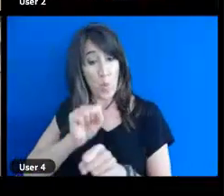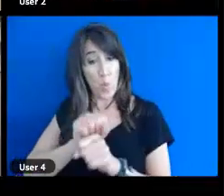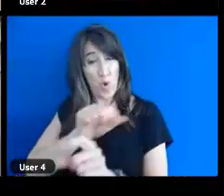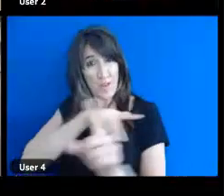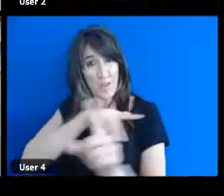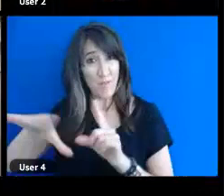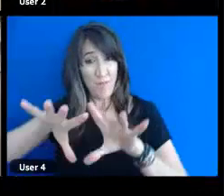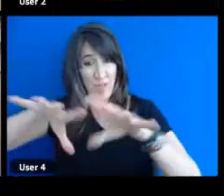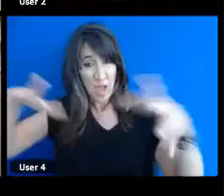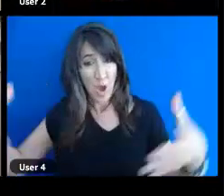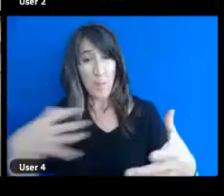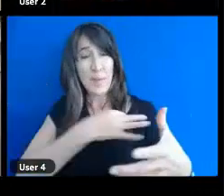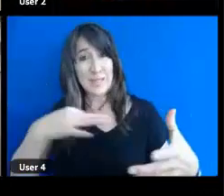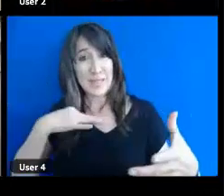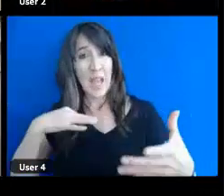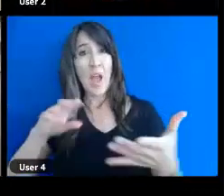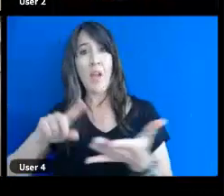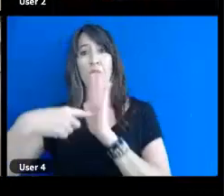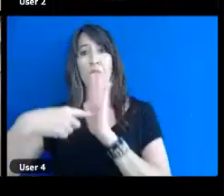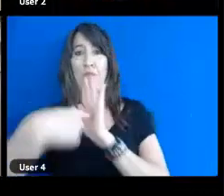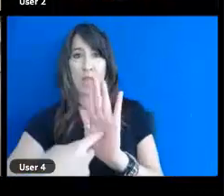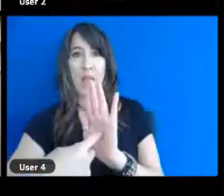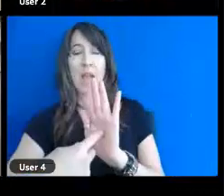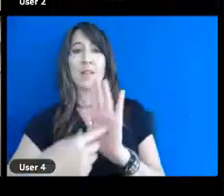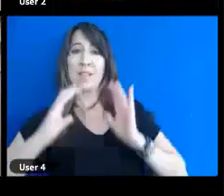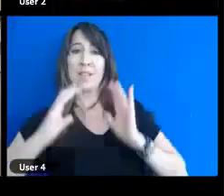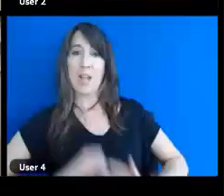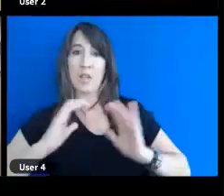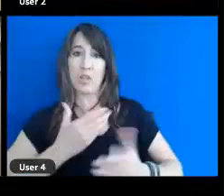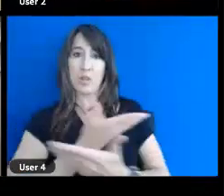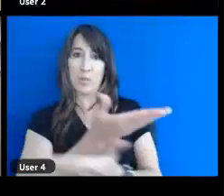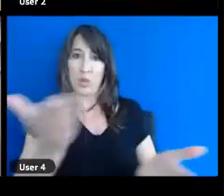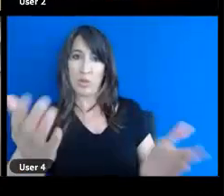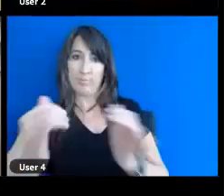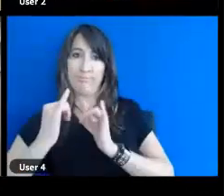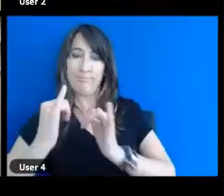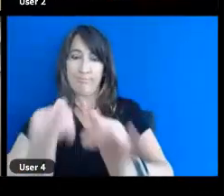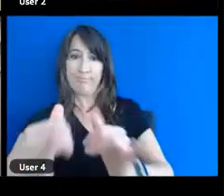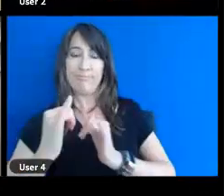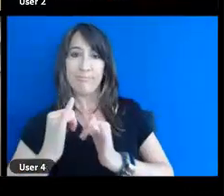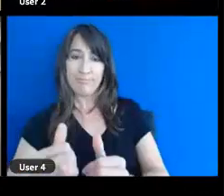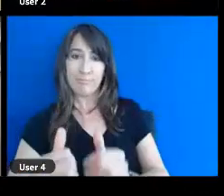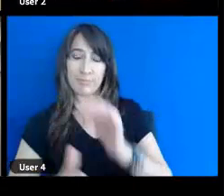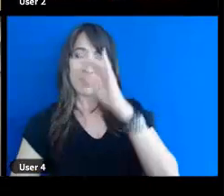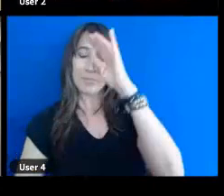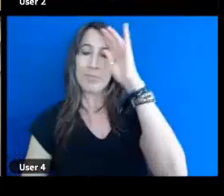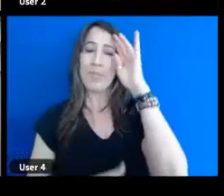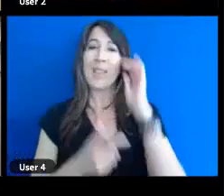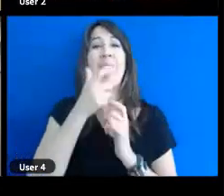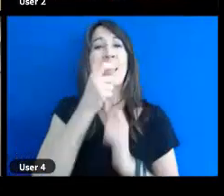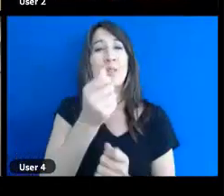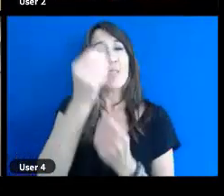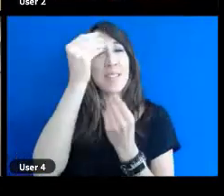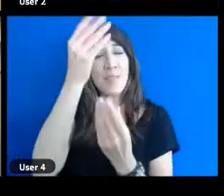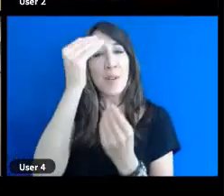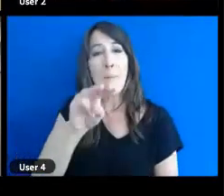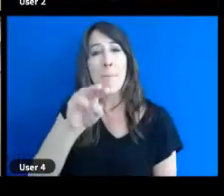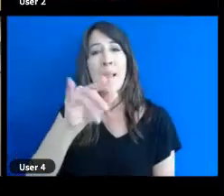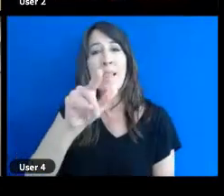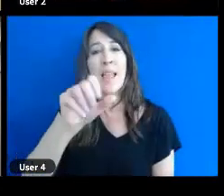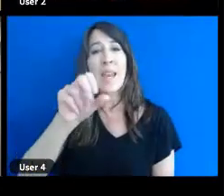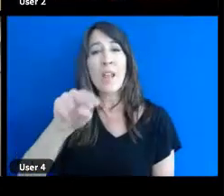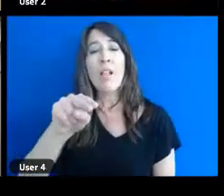make sure that their workforce reflects the communities and customers that they do business in. Really interesting